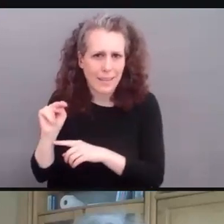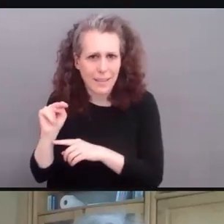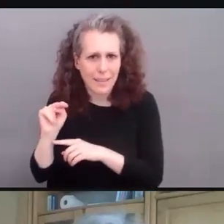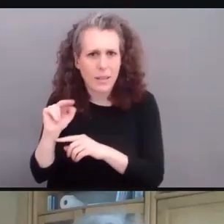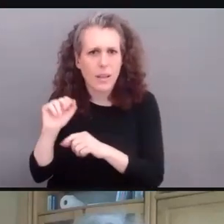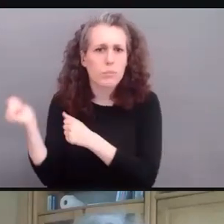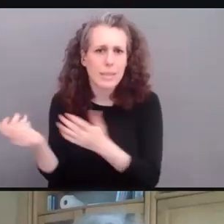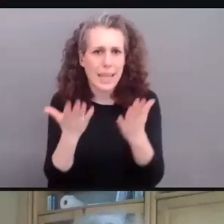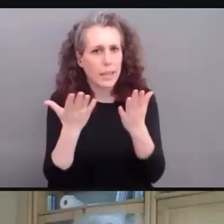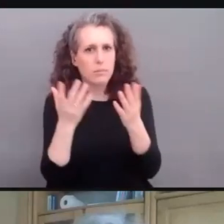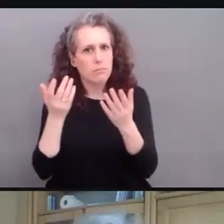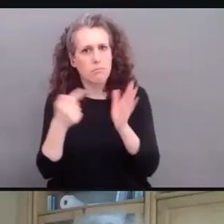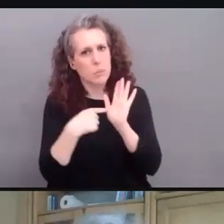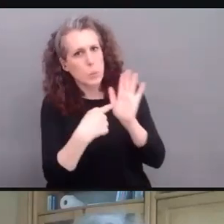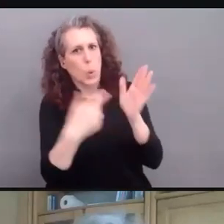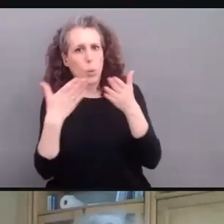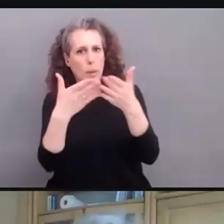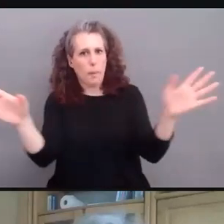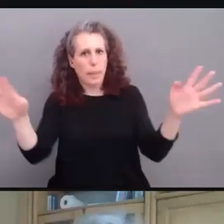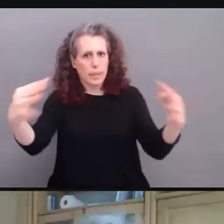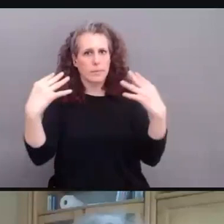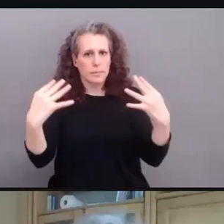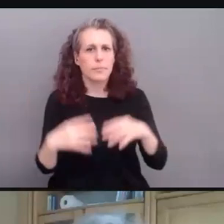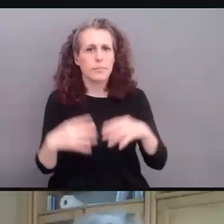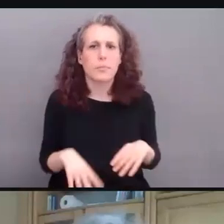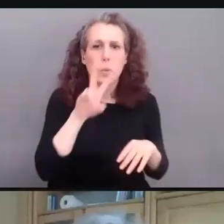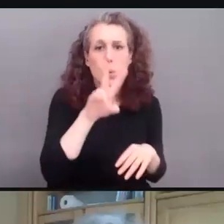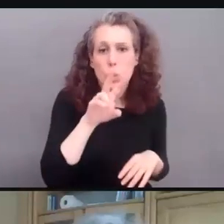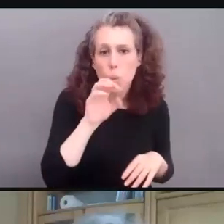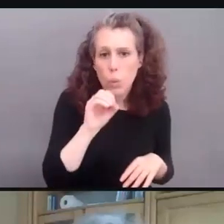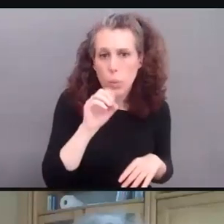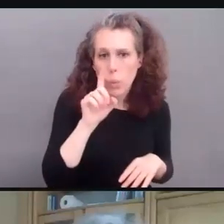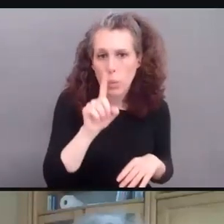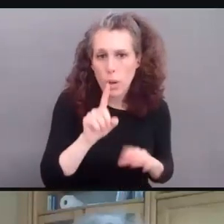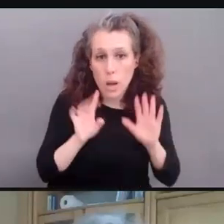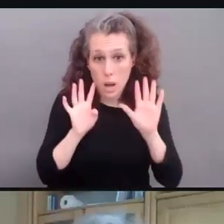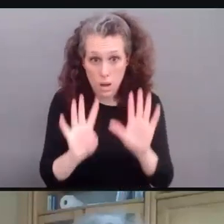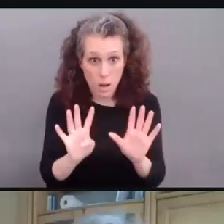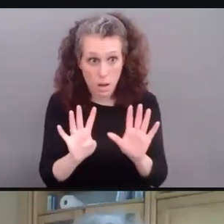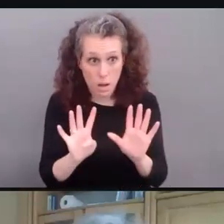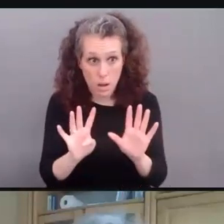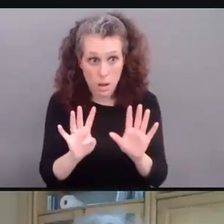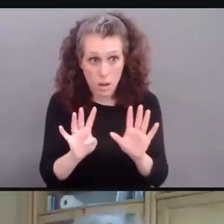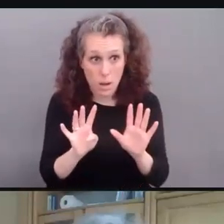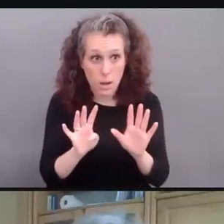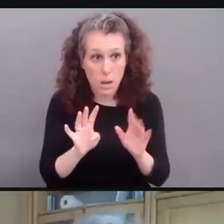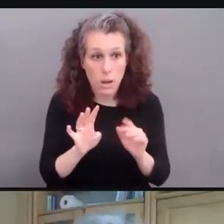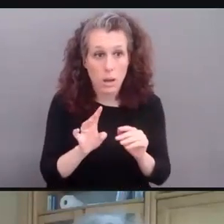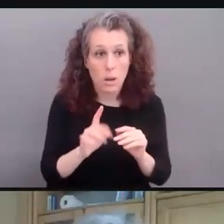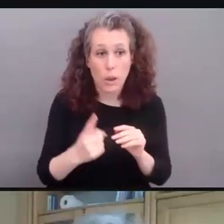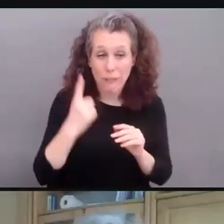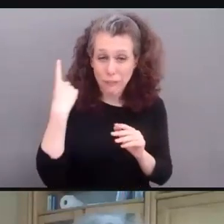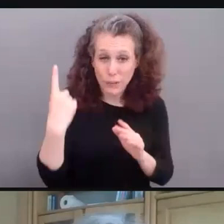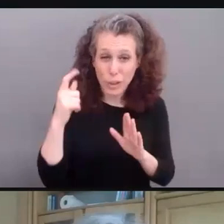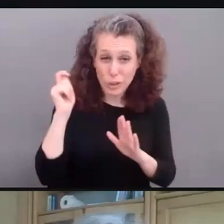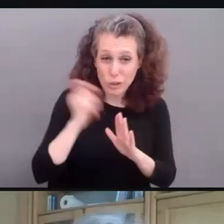the public. And in 2019, we had in the first draft,